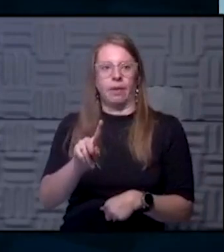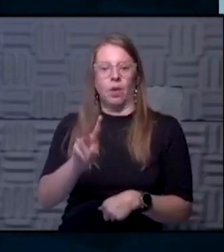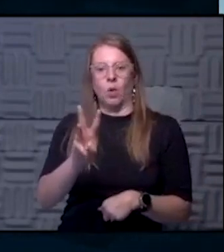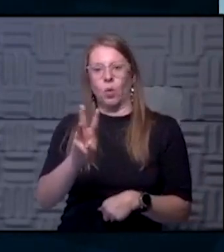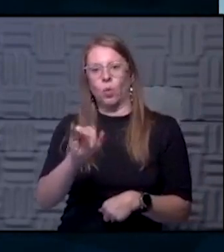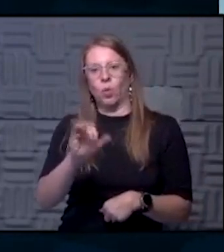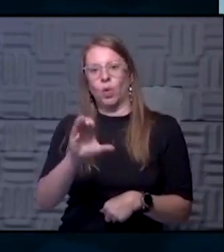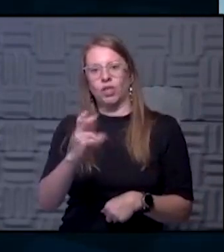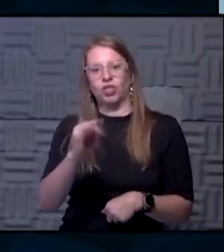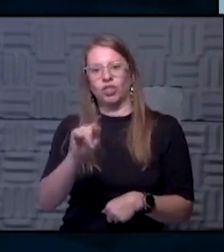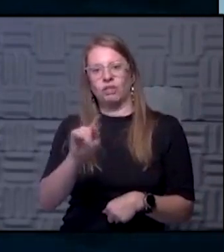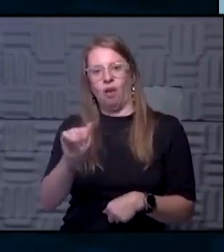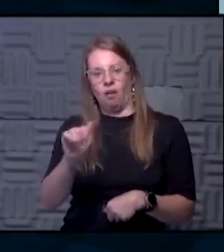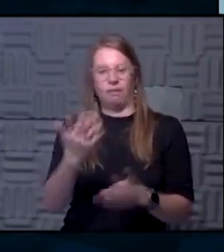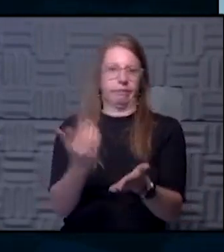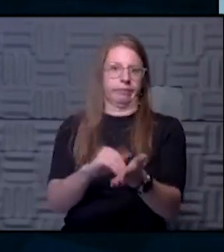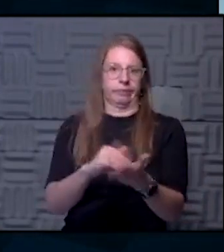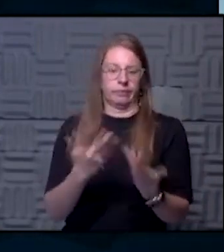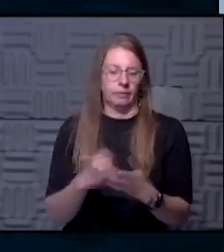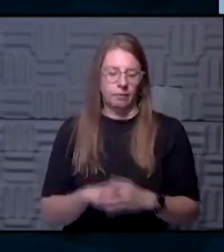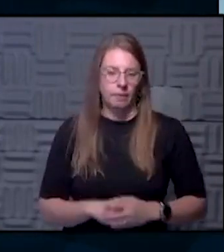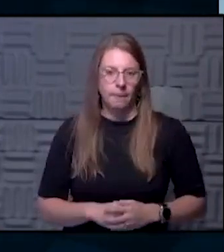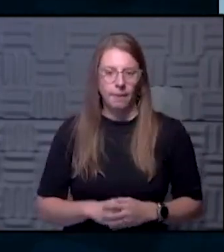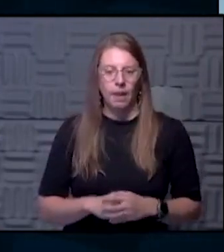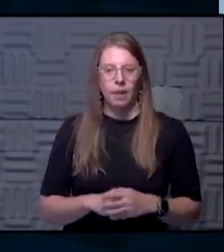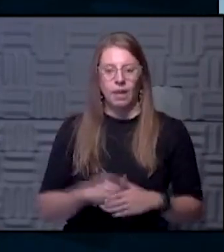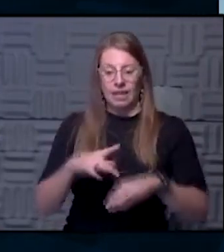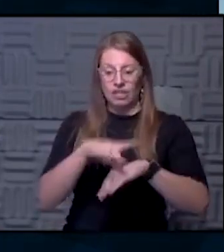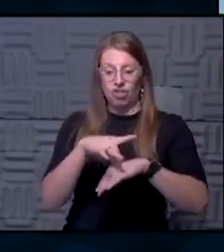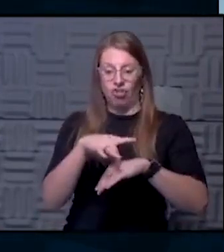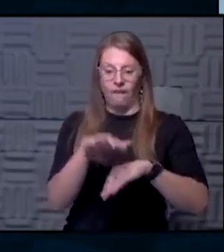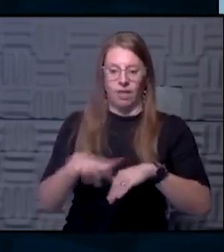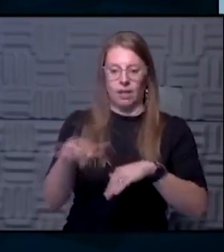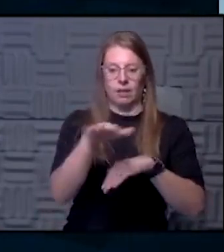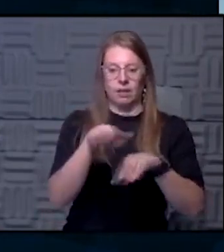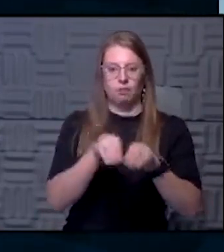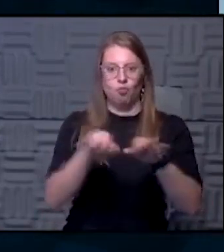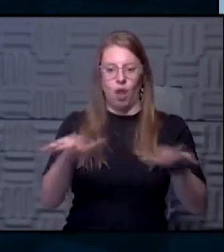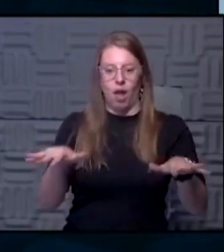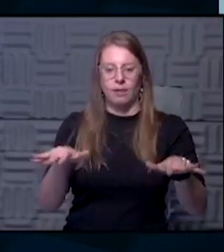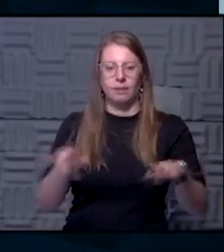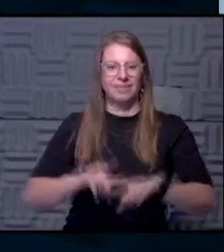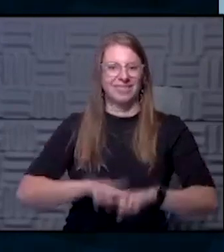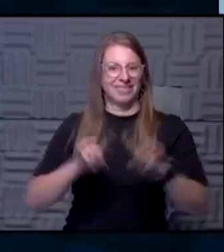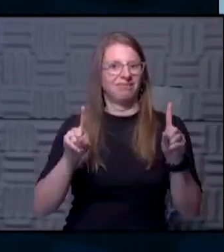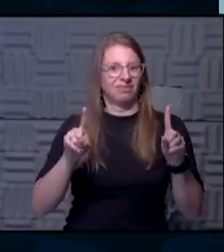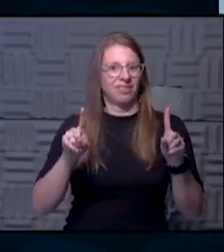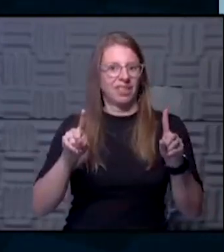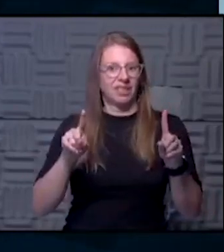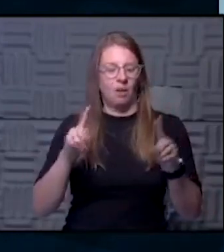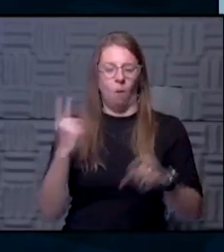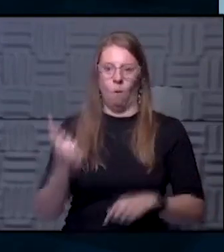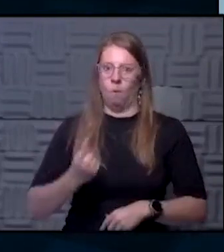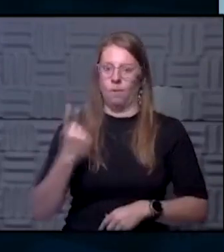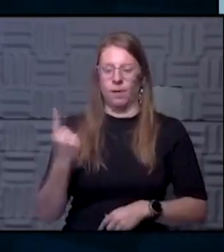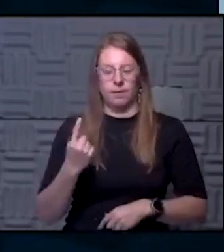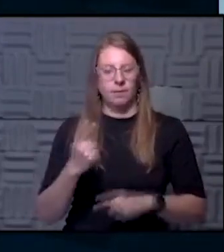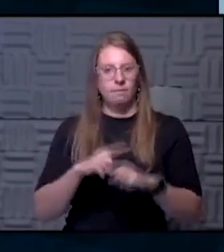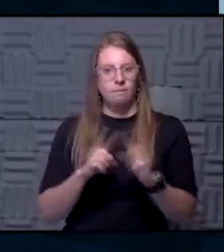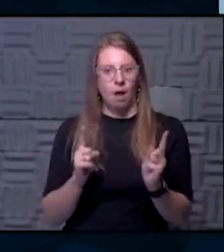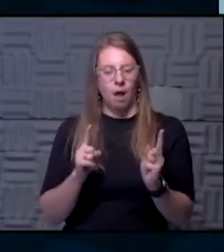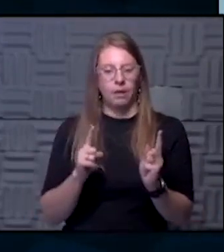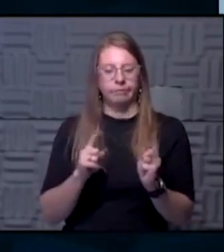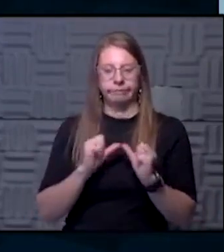Wichita again or something. So that the geographic spread is different always. It's just